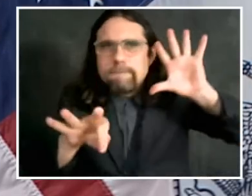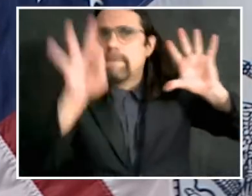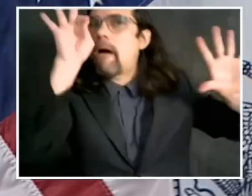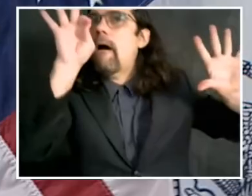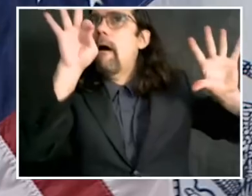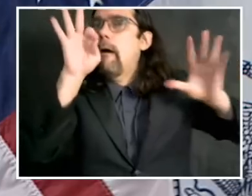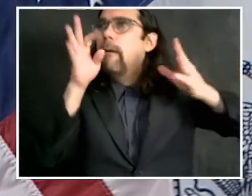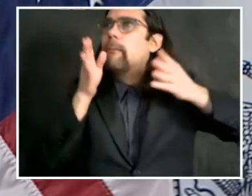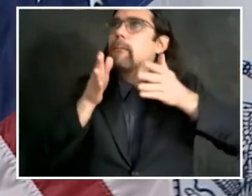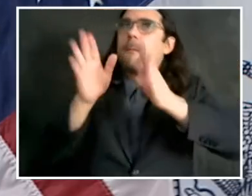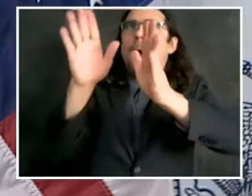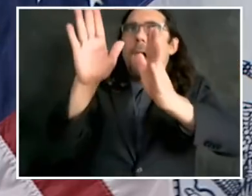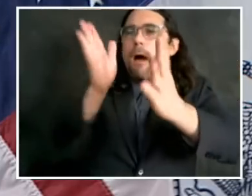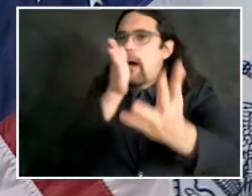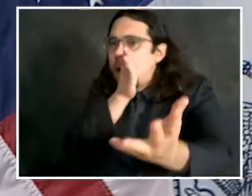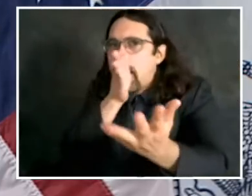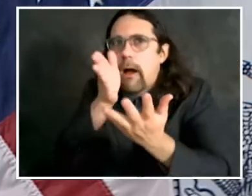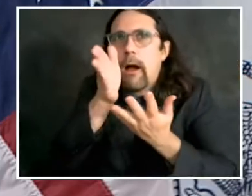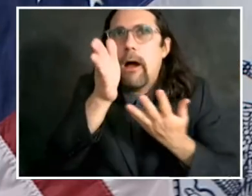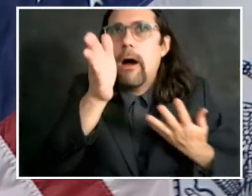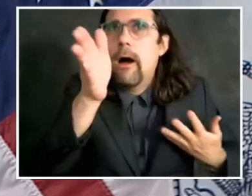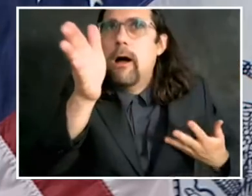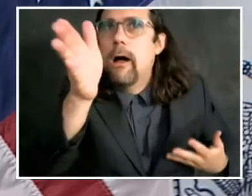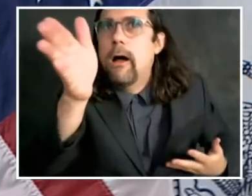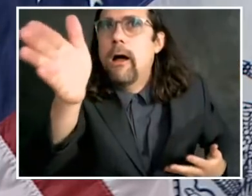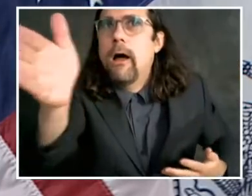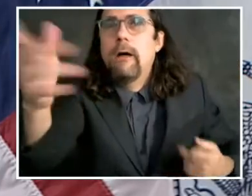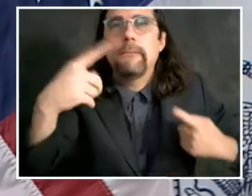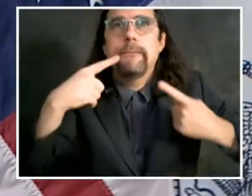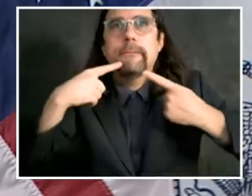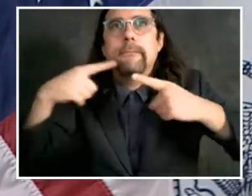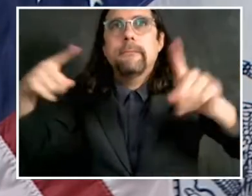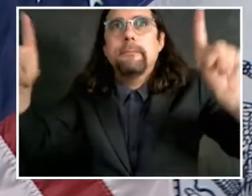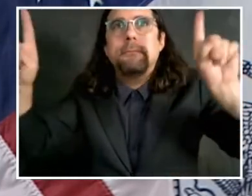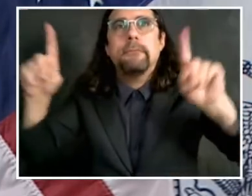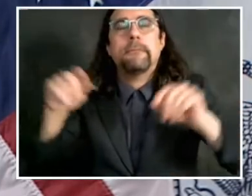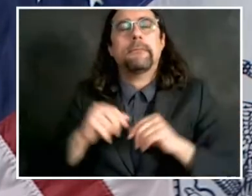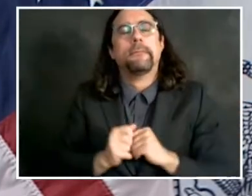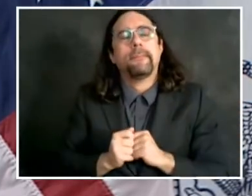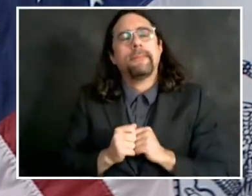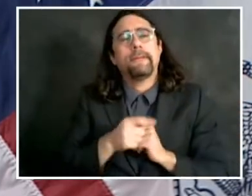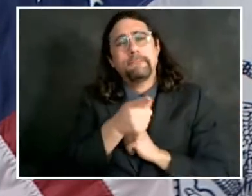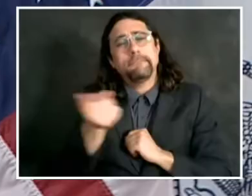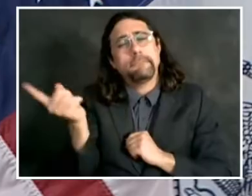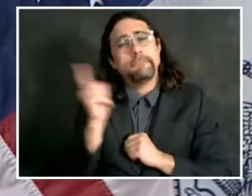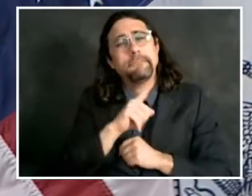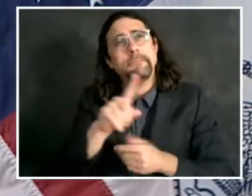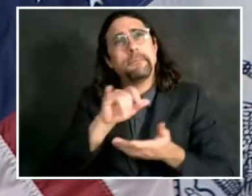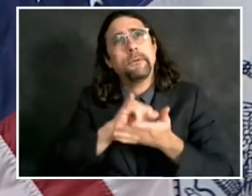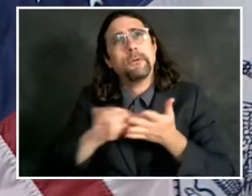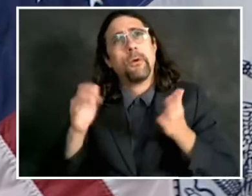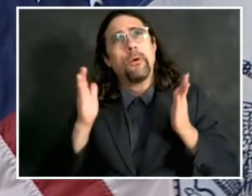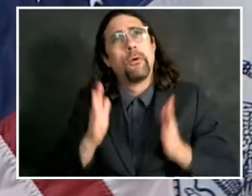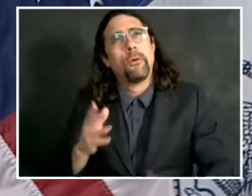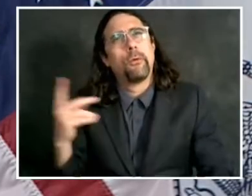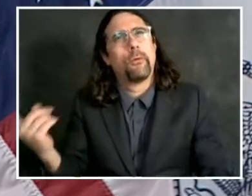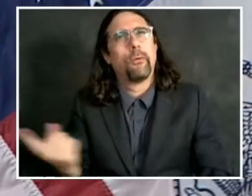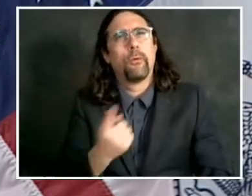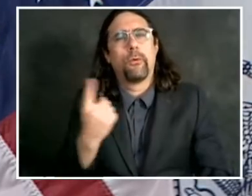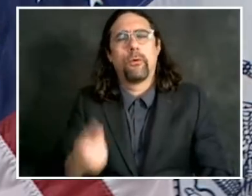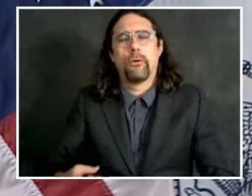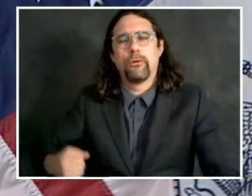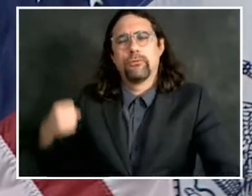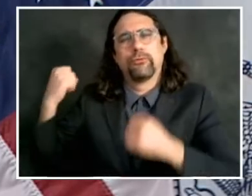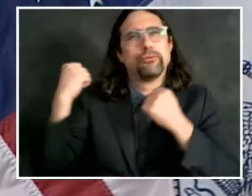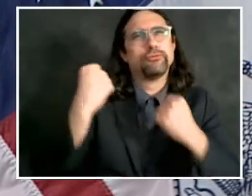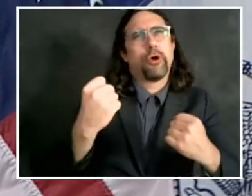driven people in the best sense of the word. People who get things done, people who set a goal and then go and achieve it.